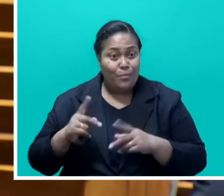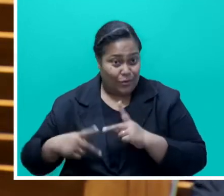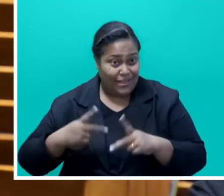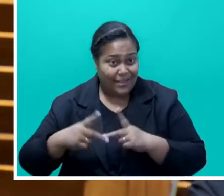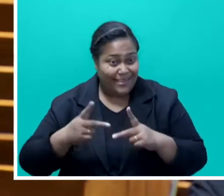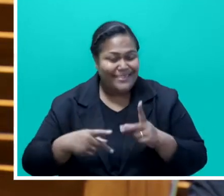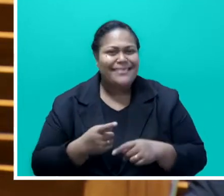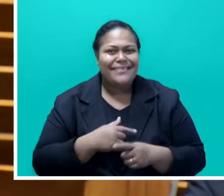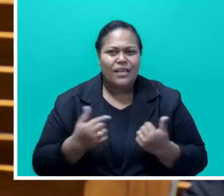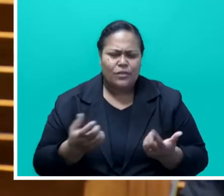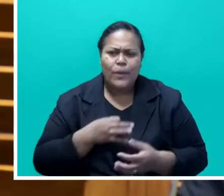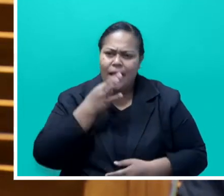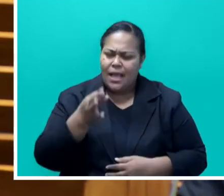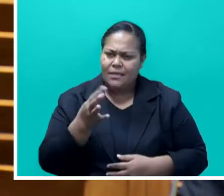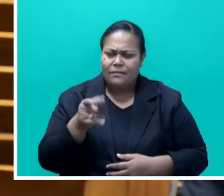calling the